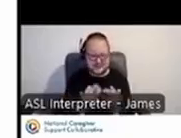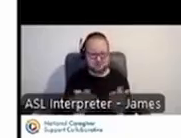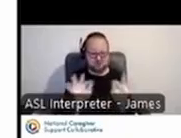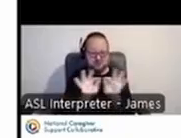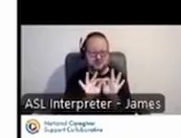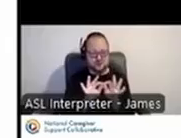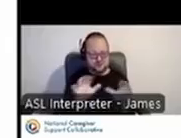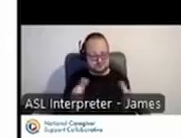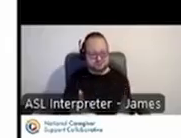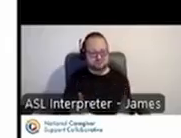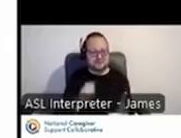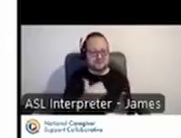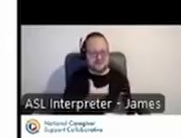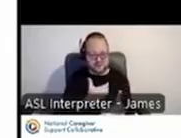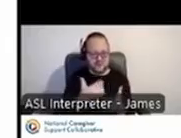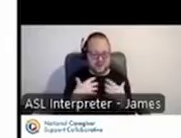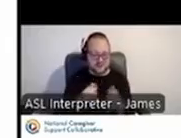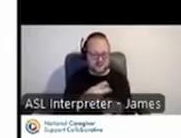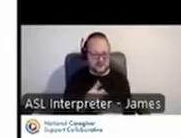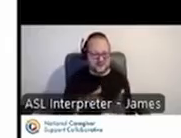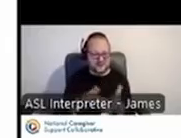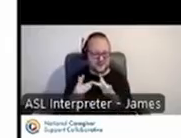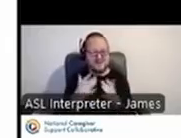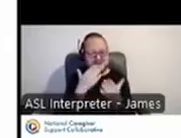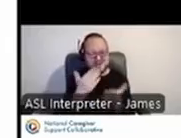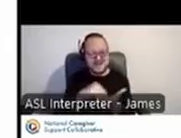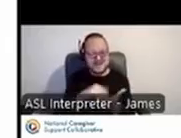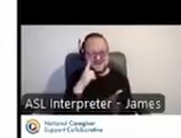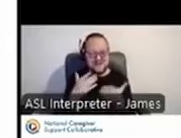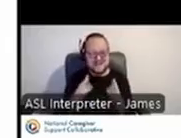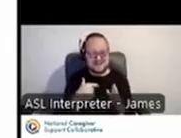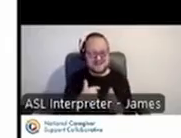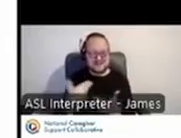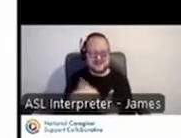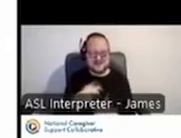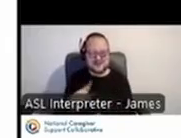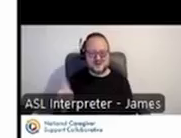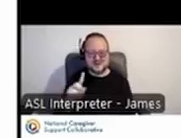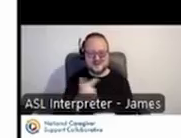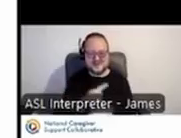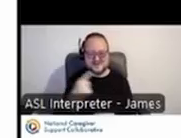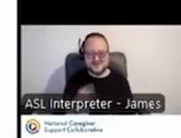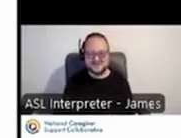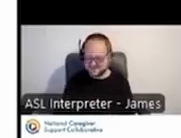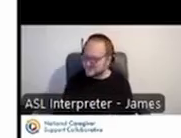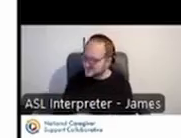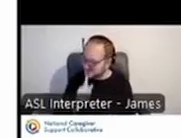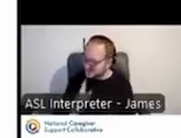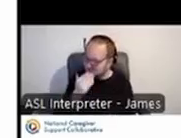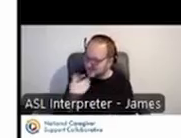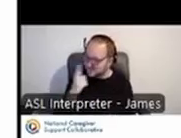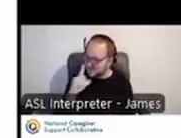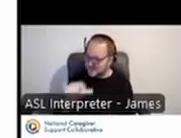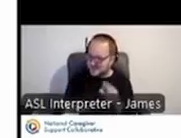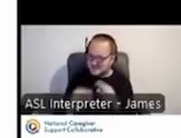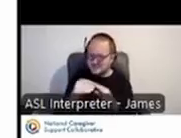network. Thank you again for allowing me to join you today. Terrific. Thank you so much for that additional background,